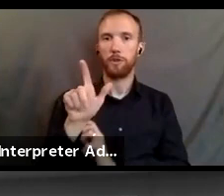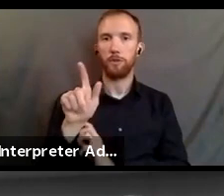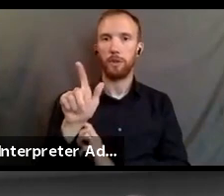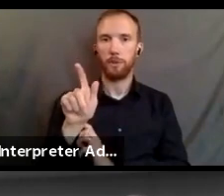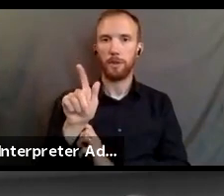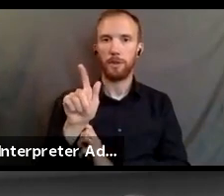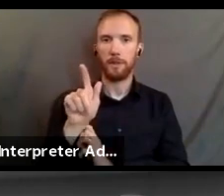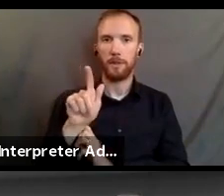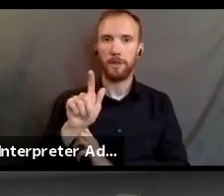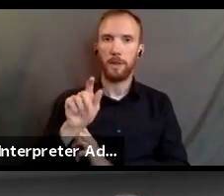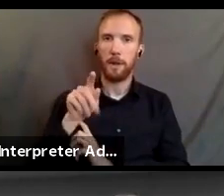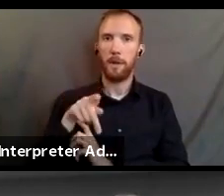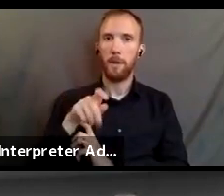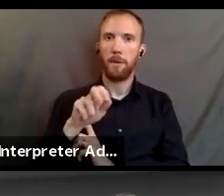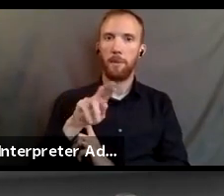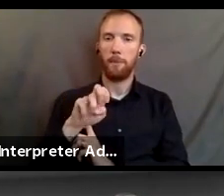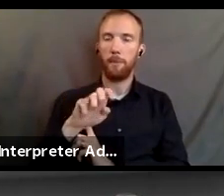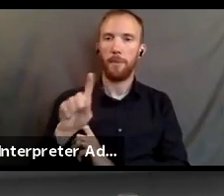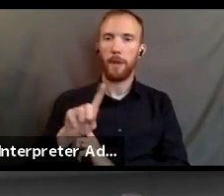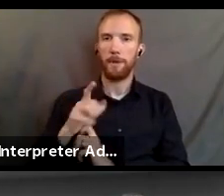liberas please